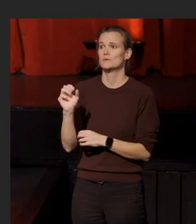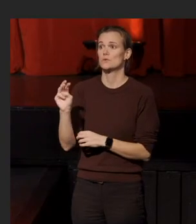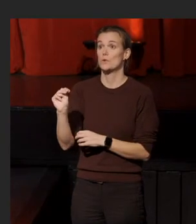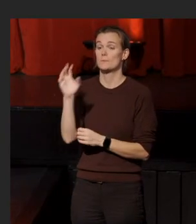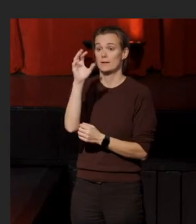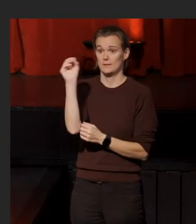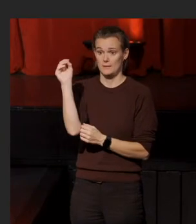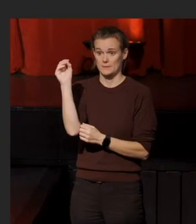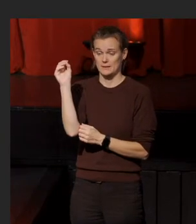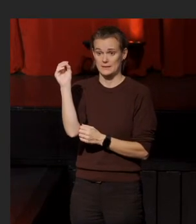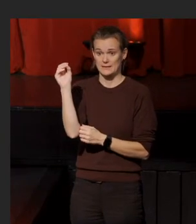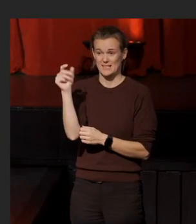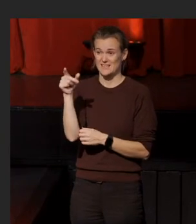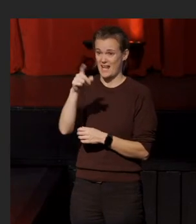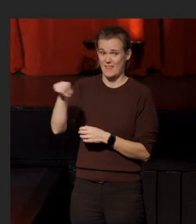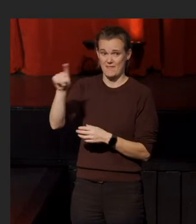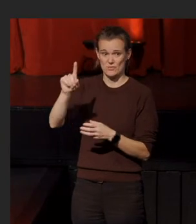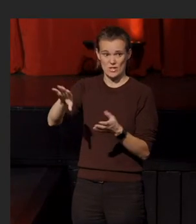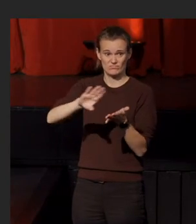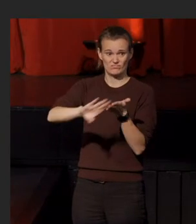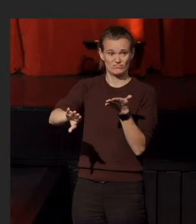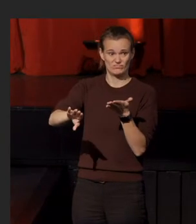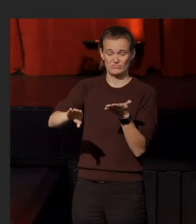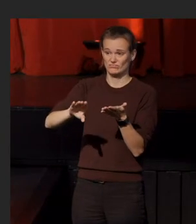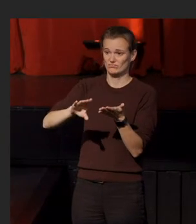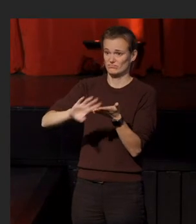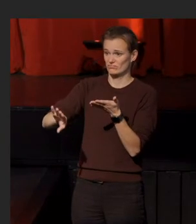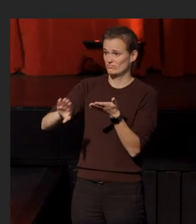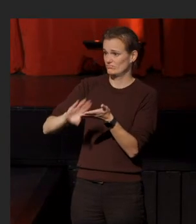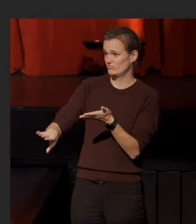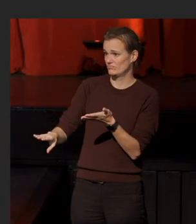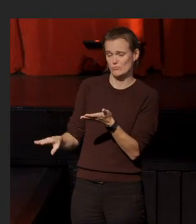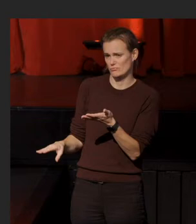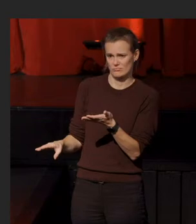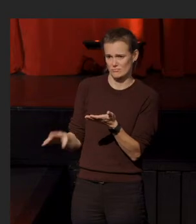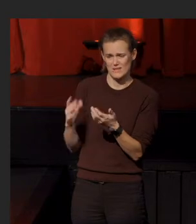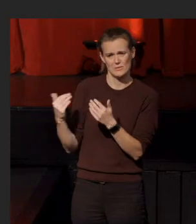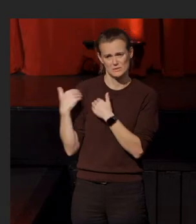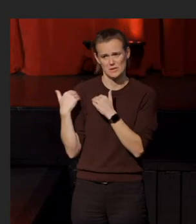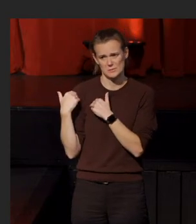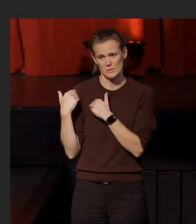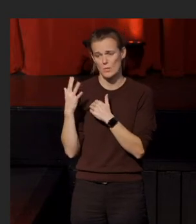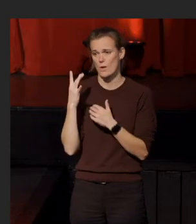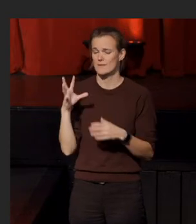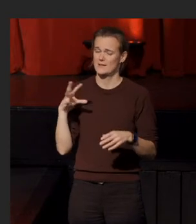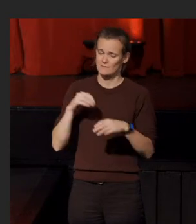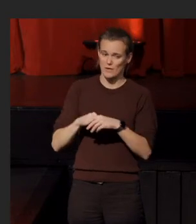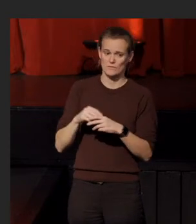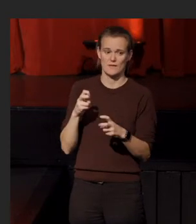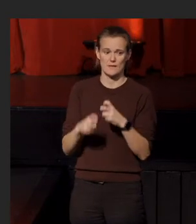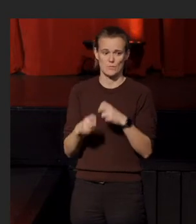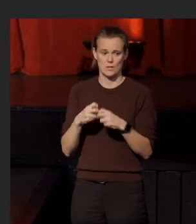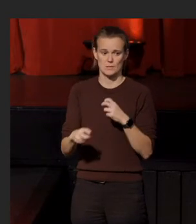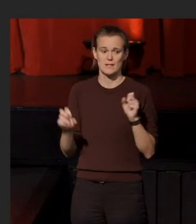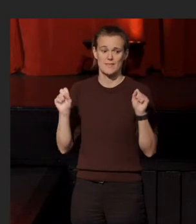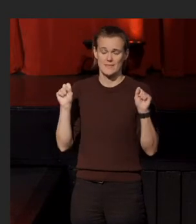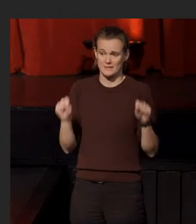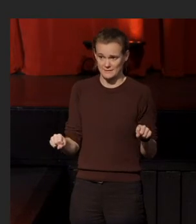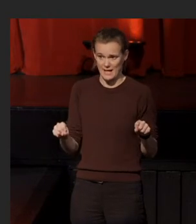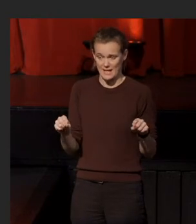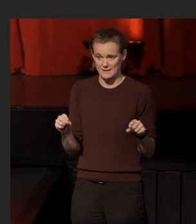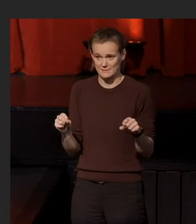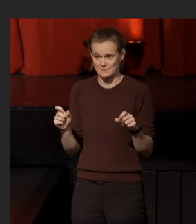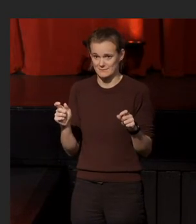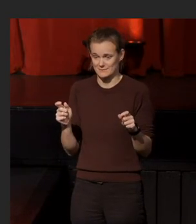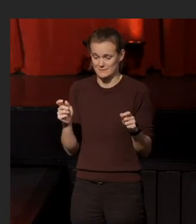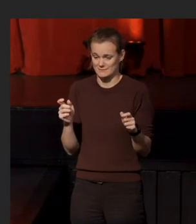companies off the hook because, first of all, they're contributing a lot to the problem and they can do a lot to fix the problem, right?